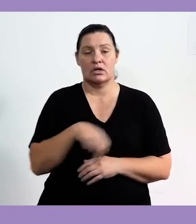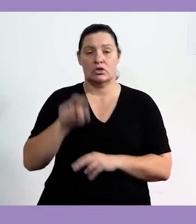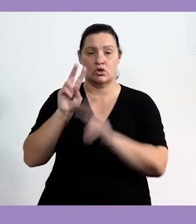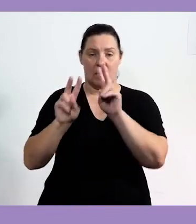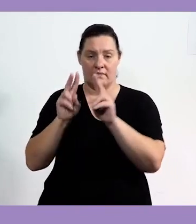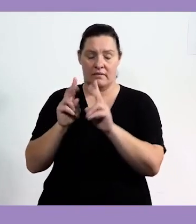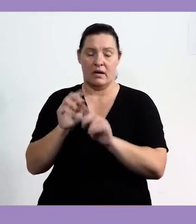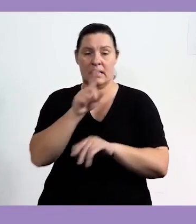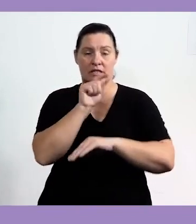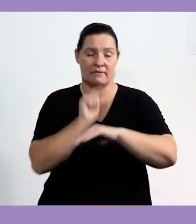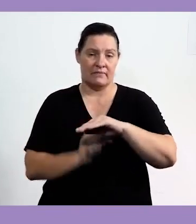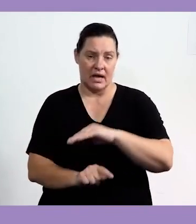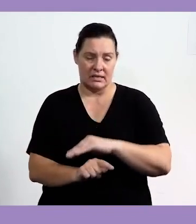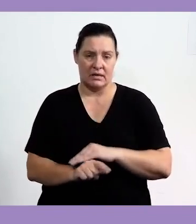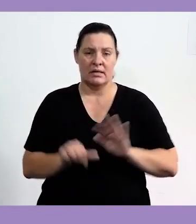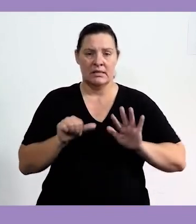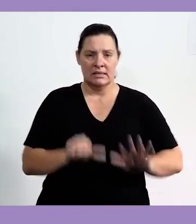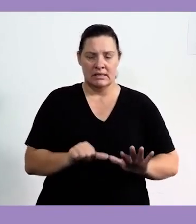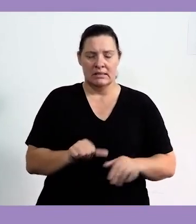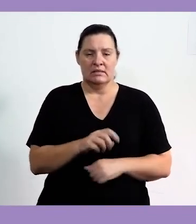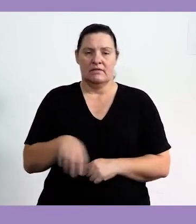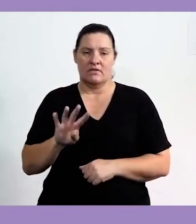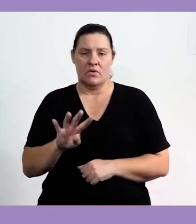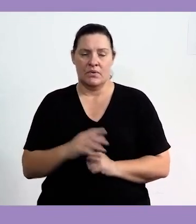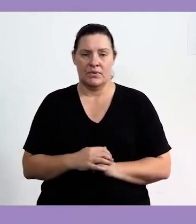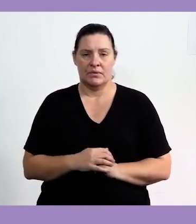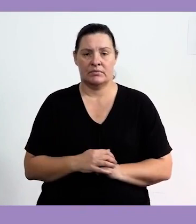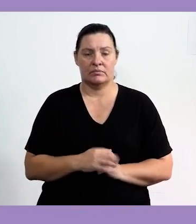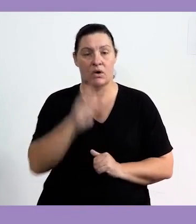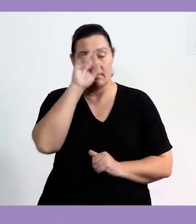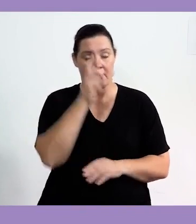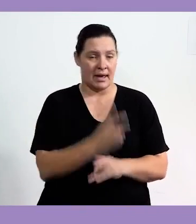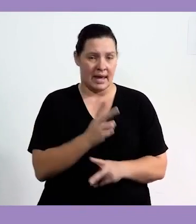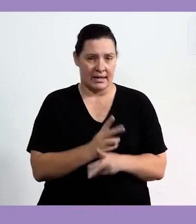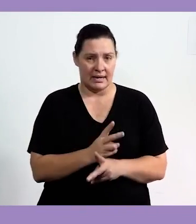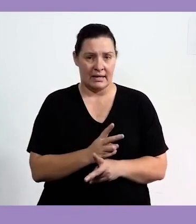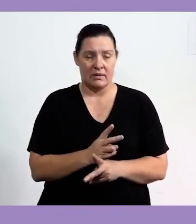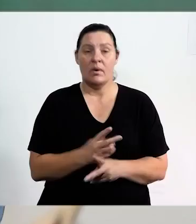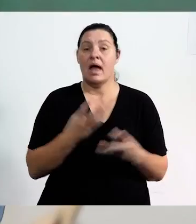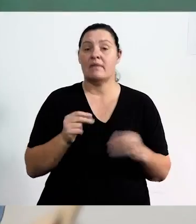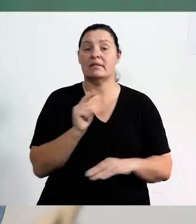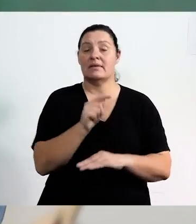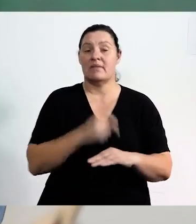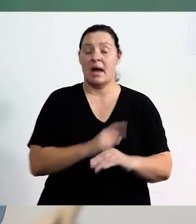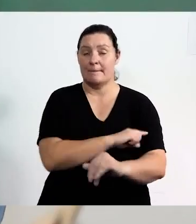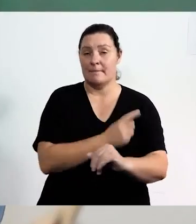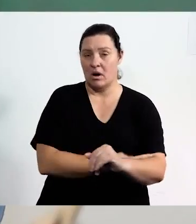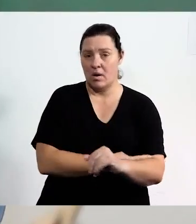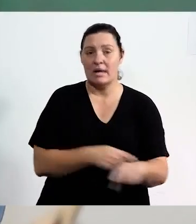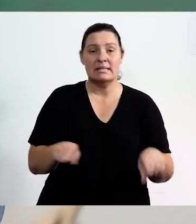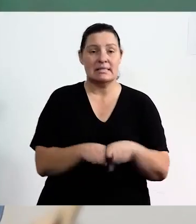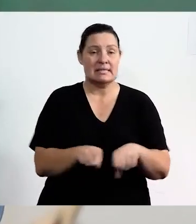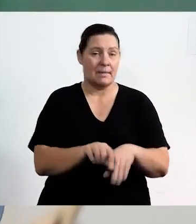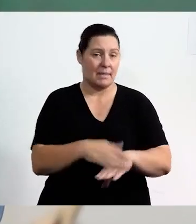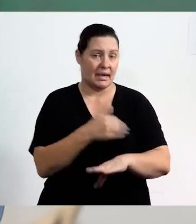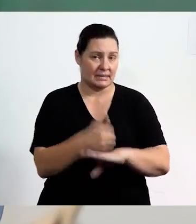to the exponent 12 divided by 6 to the exponent 4. Another reminder again that if we are dividing